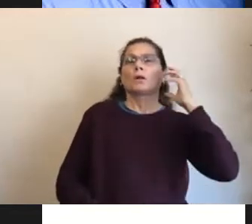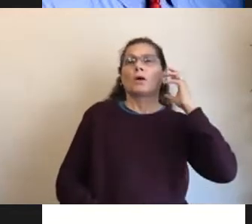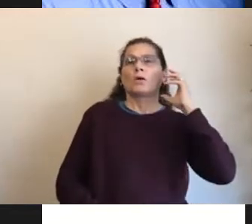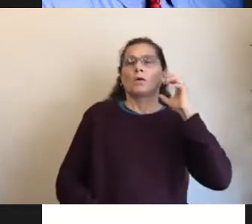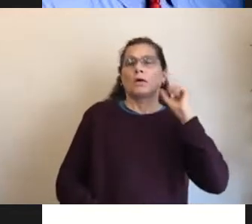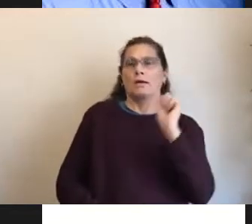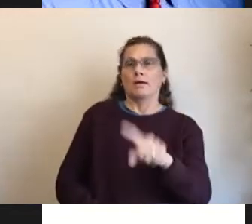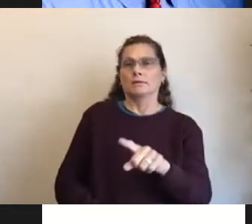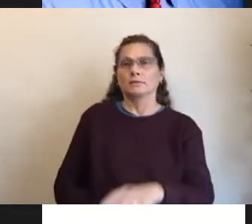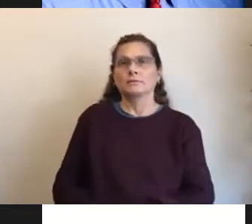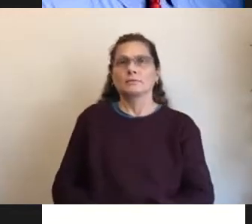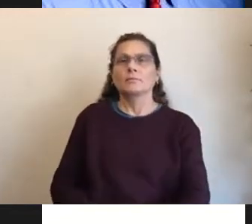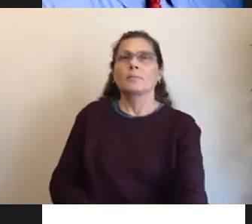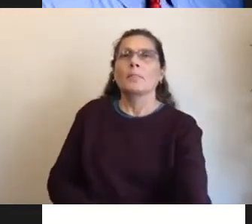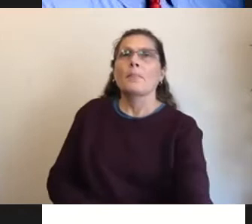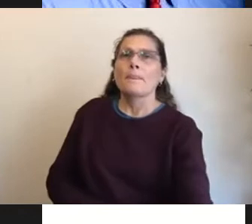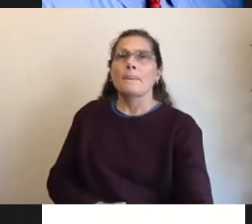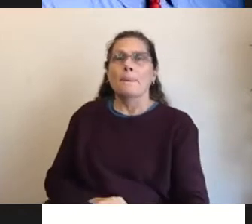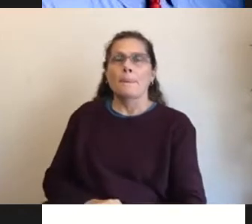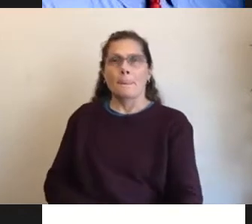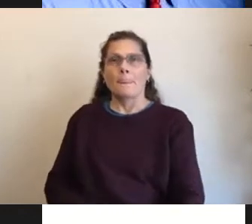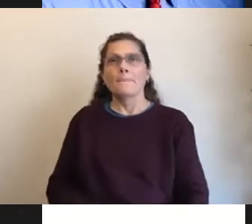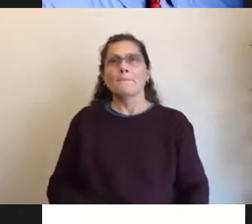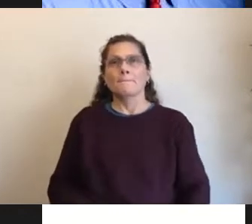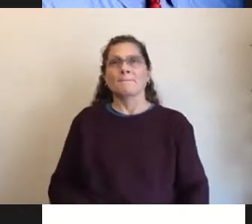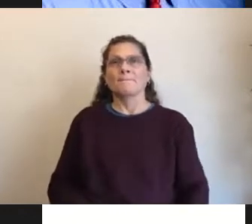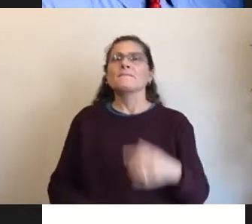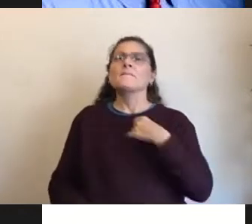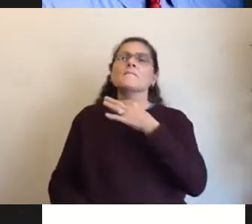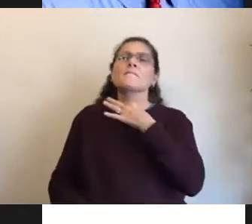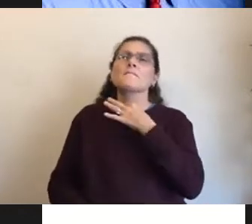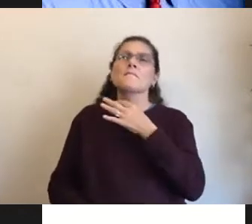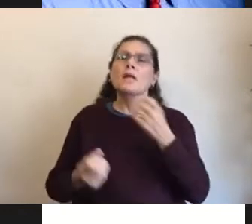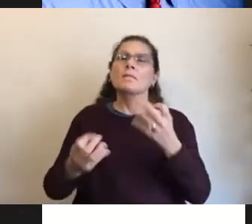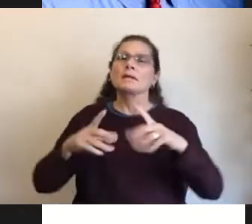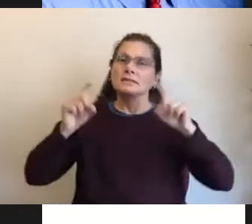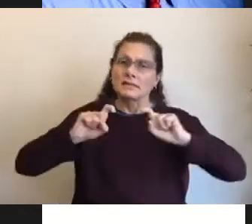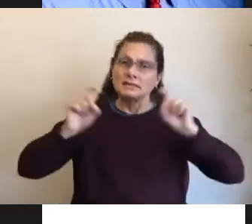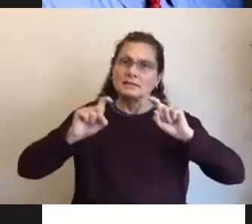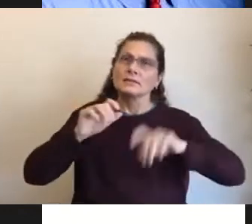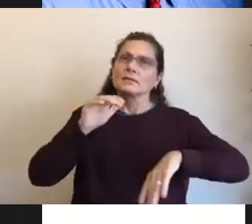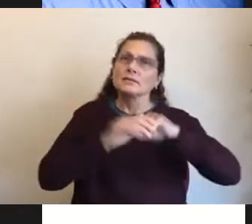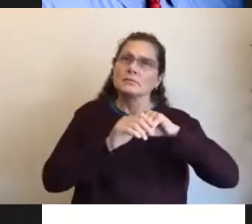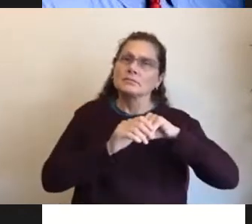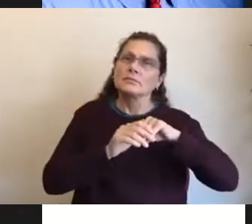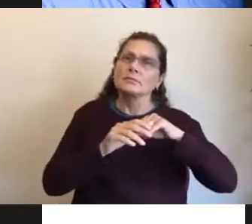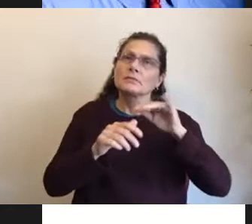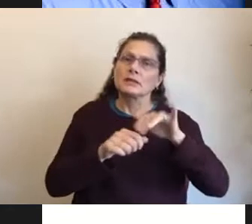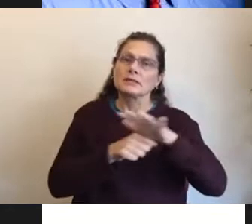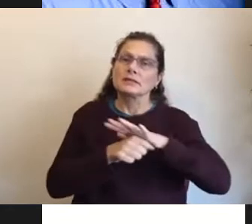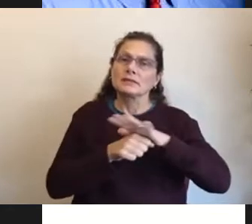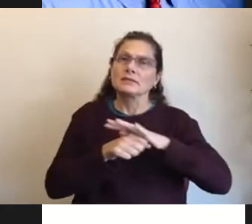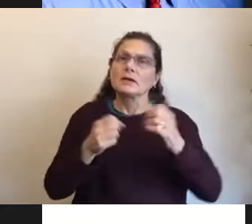near capacity or not? Or were there just concerns at specific sites? So our the